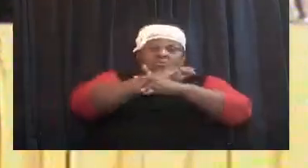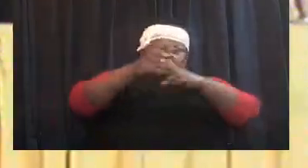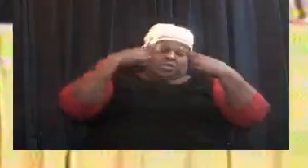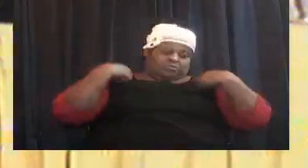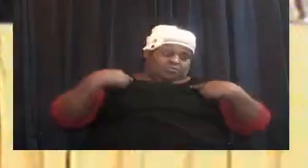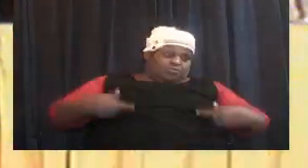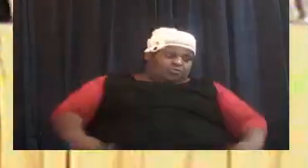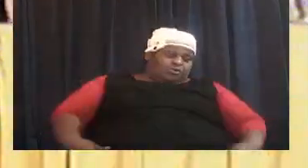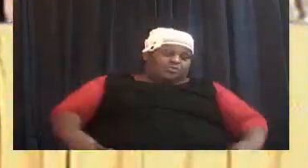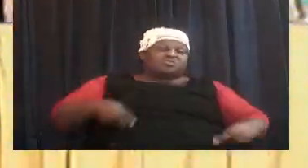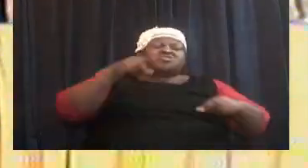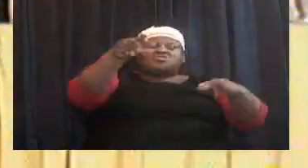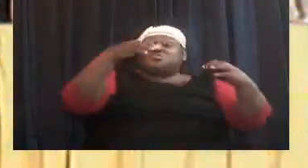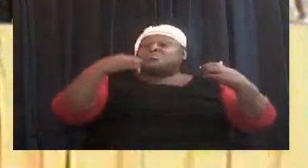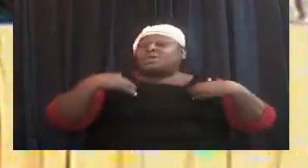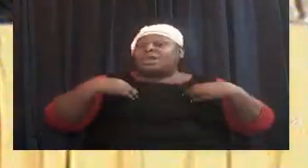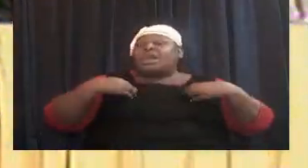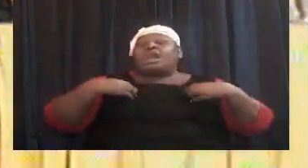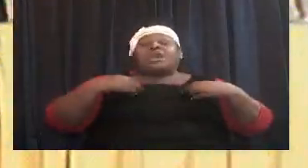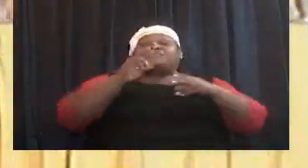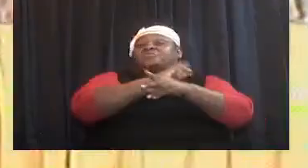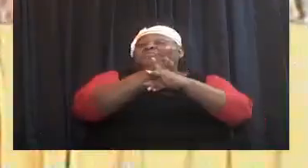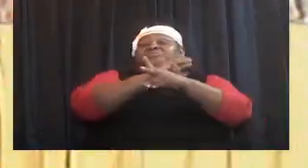on Christ.